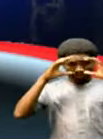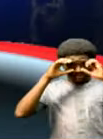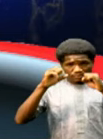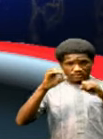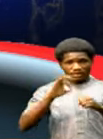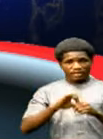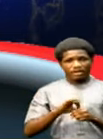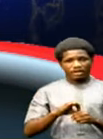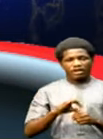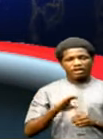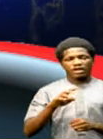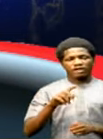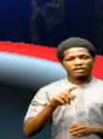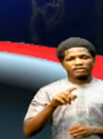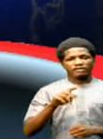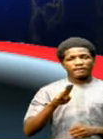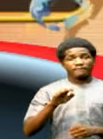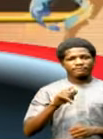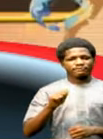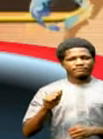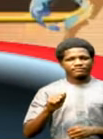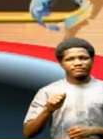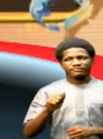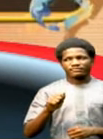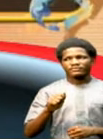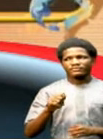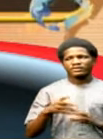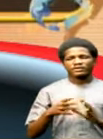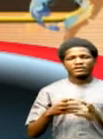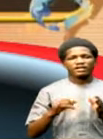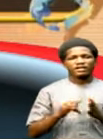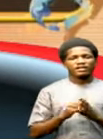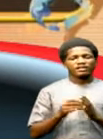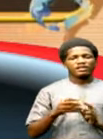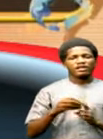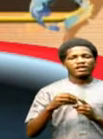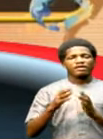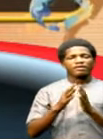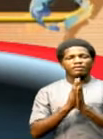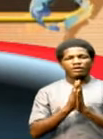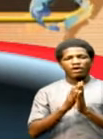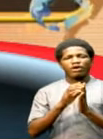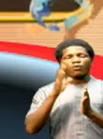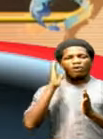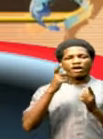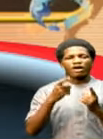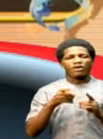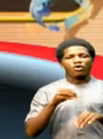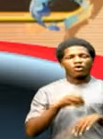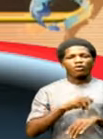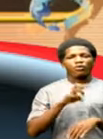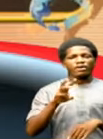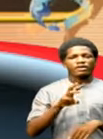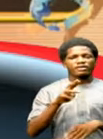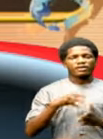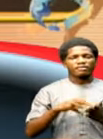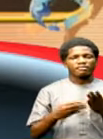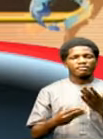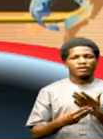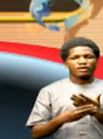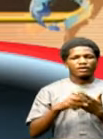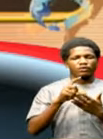President-elect Bola Ahmed Tinubu has directed that special prayers and thanksgiving service be held on Wednesday, March